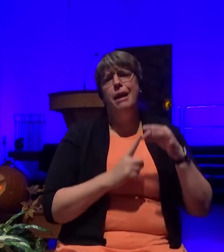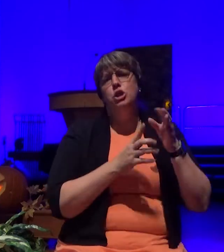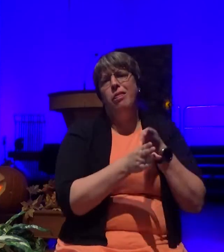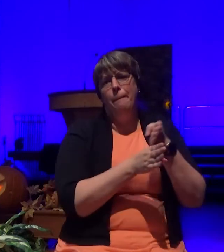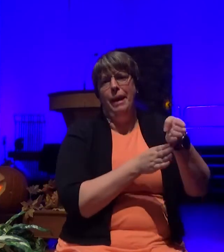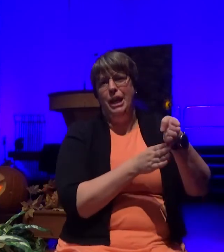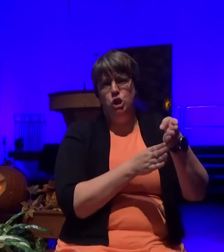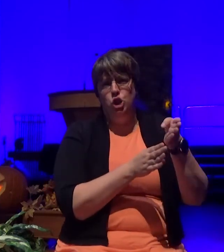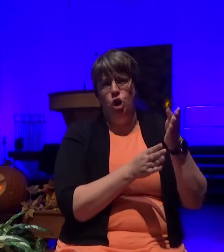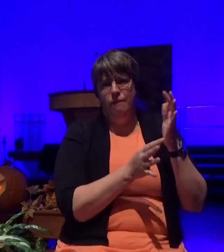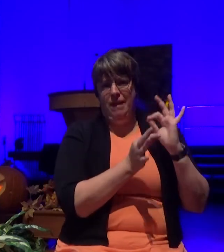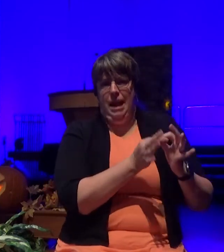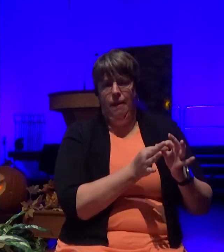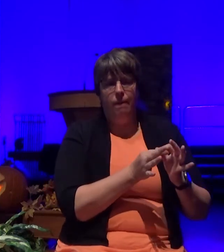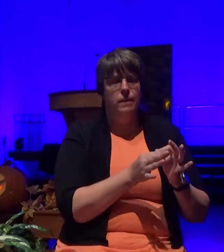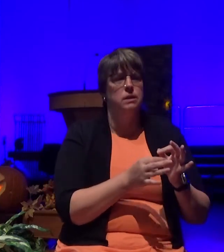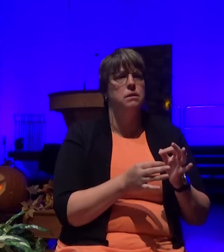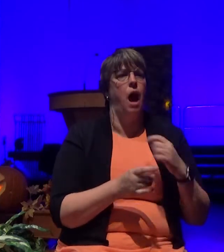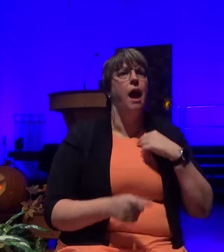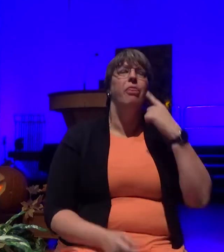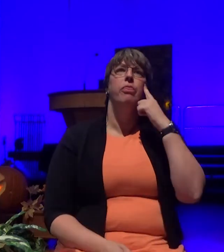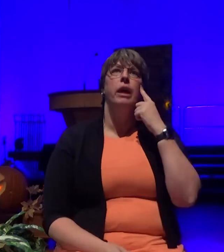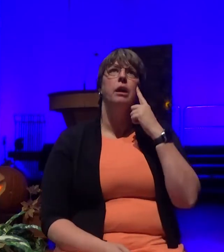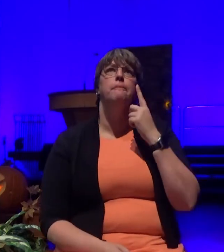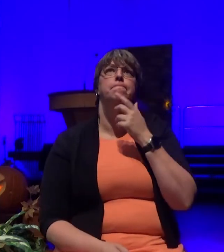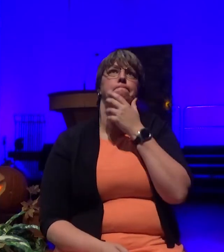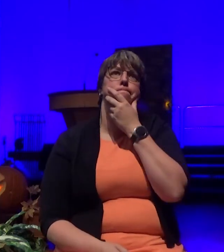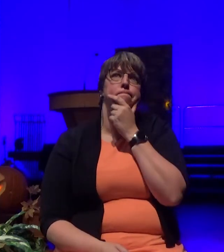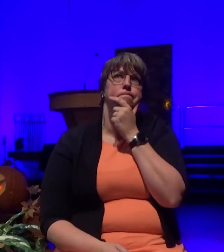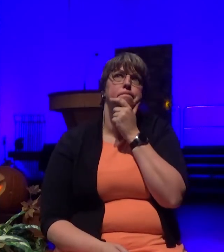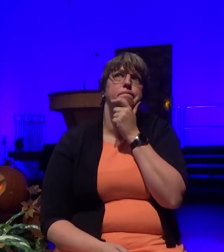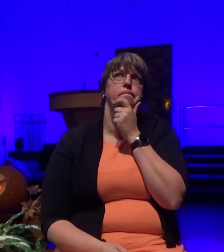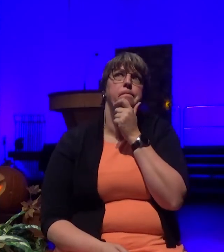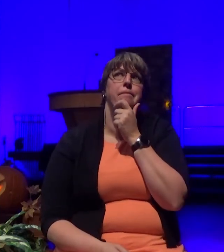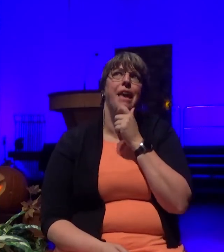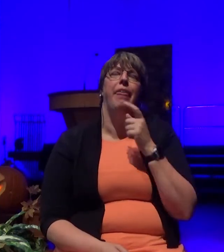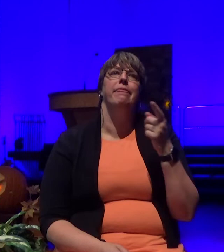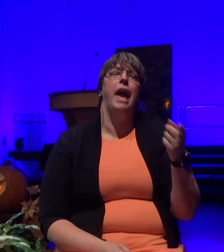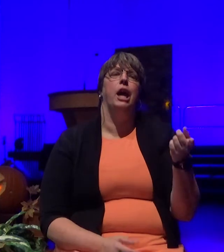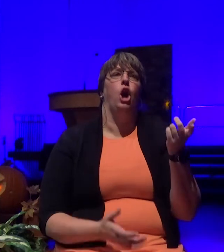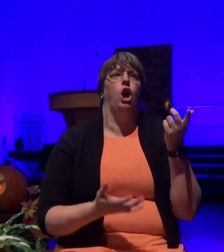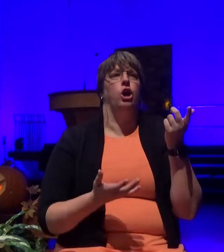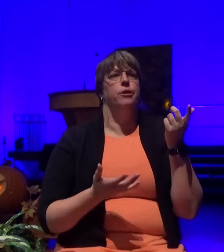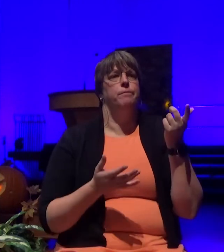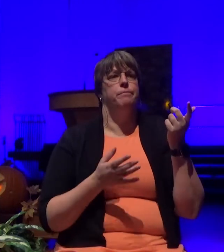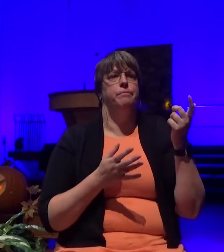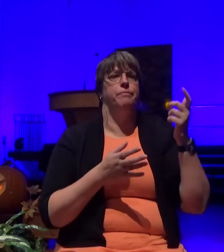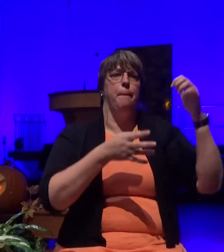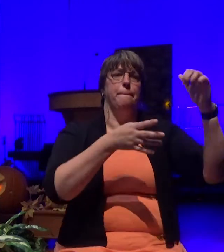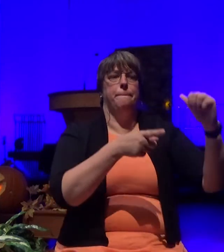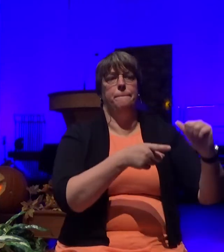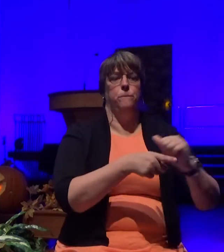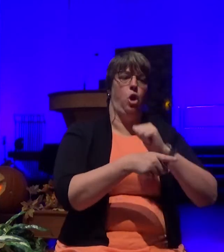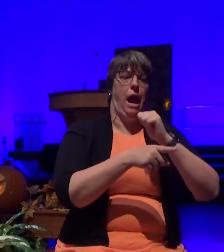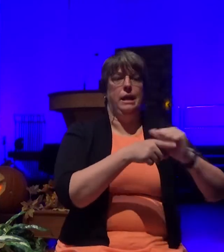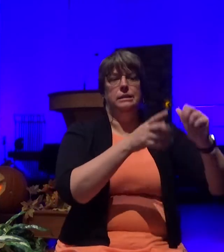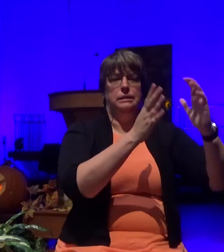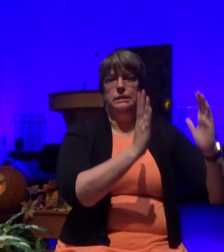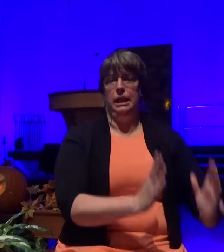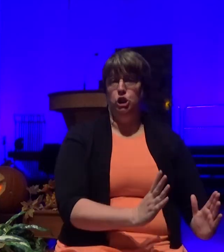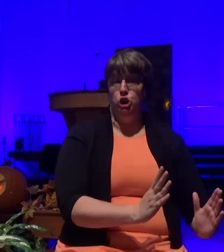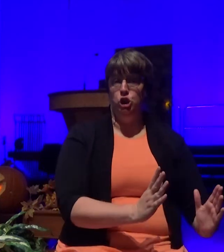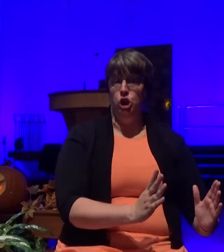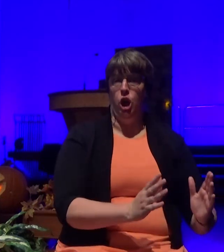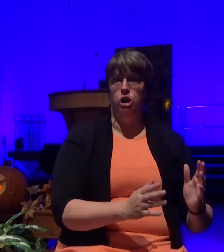think live in a place where they're either mystical practitioners of such traditions, mystical Christians,